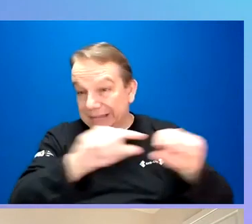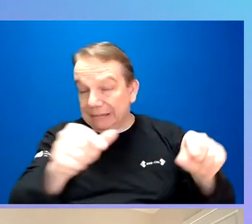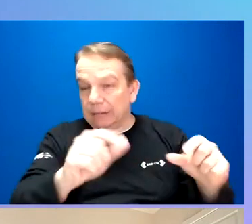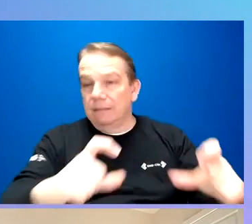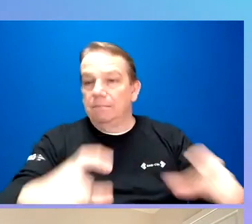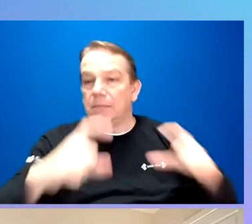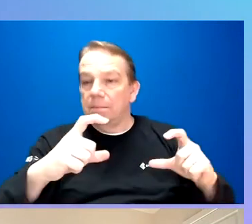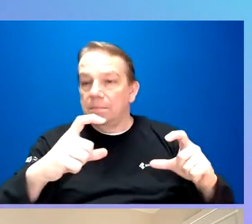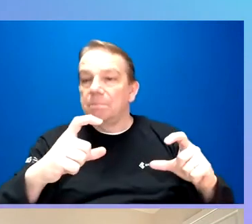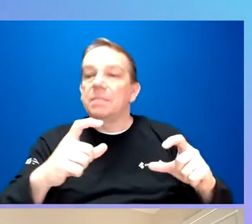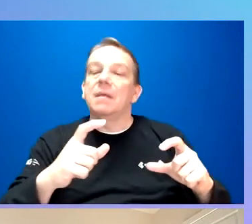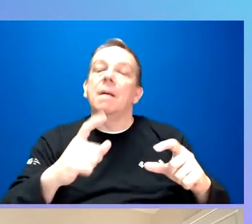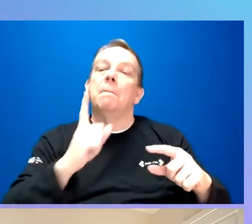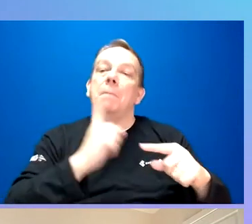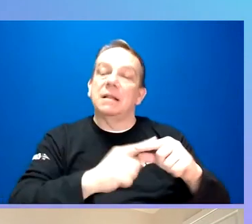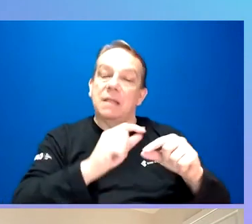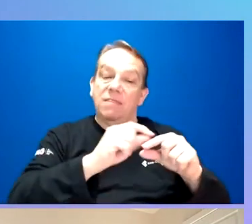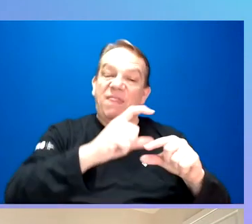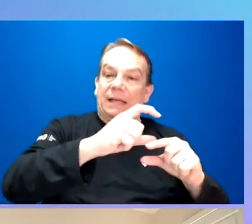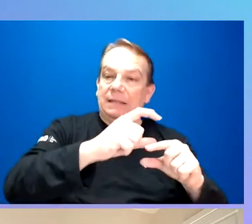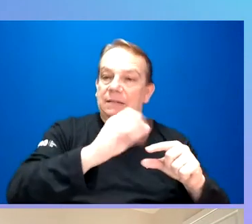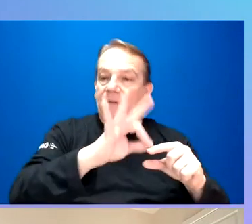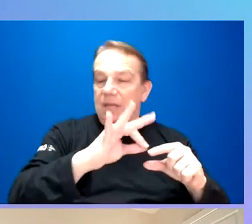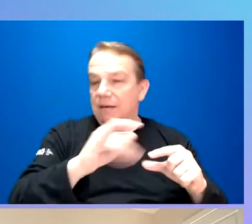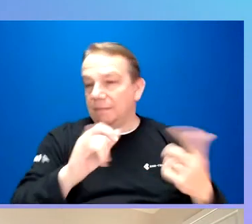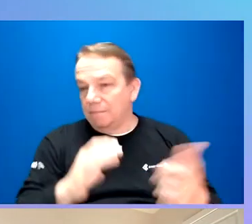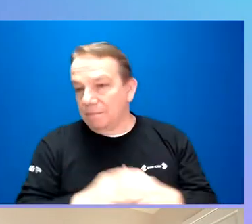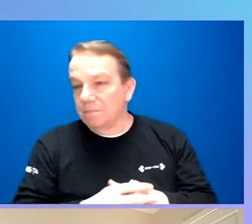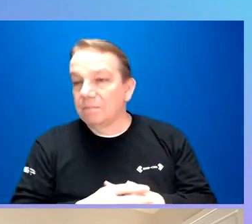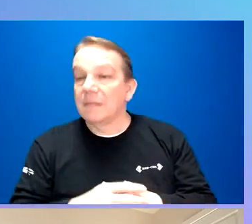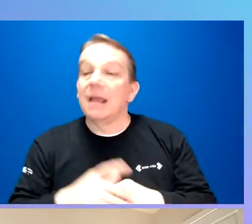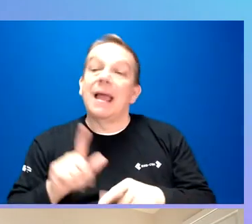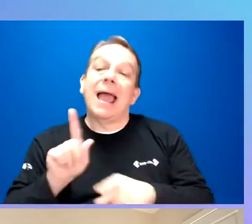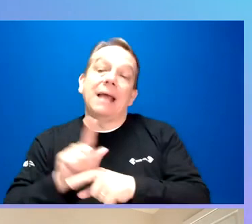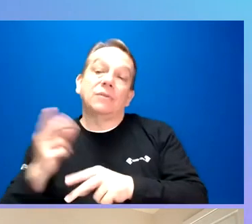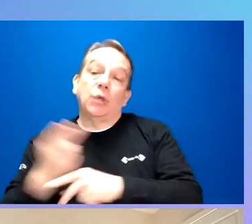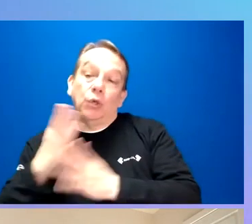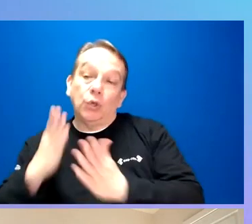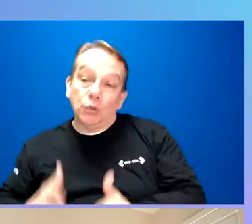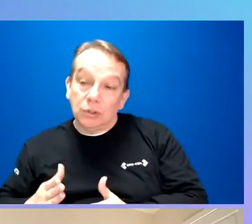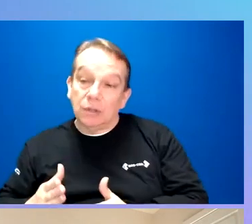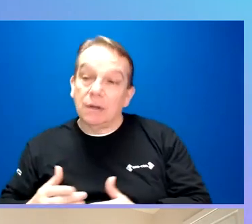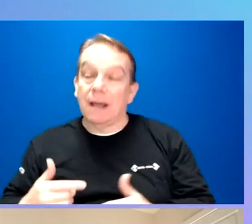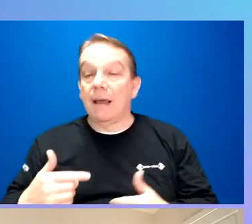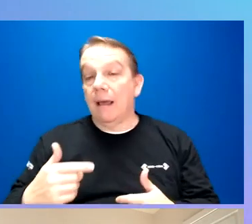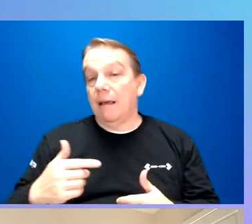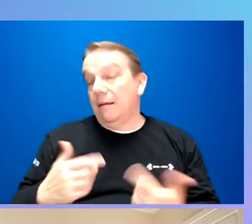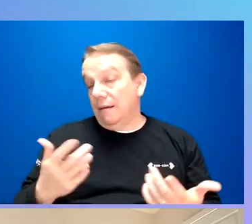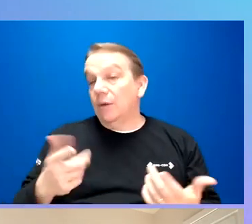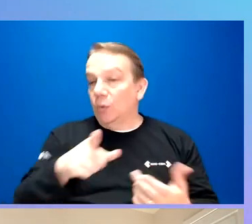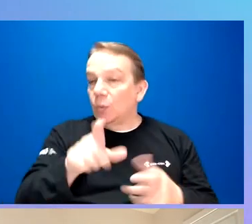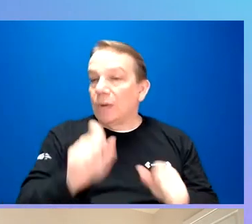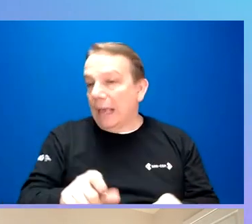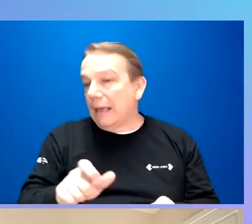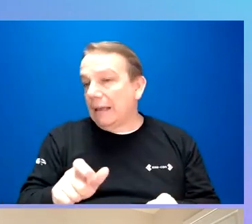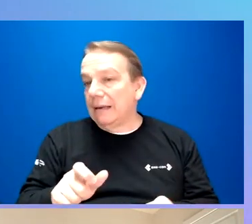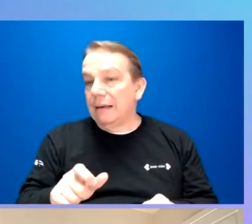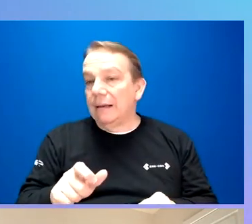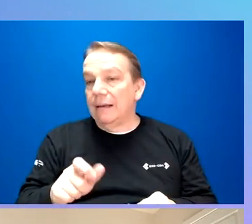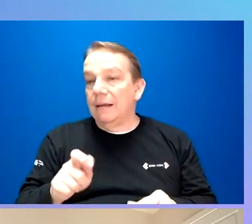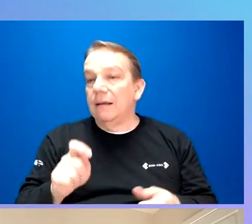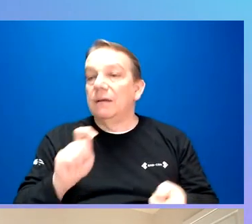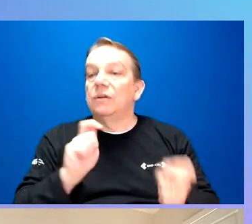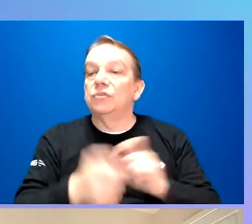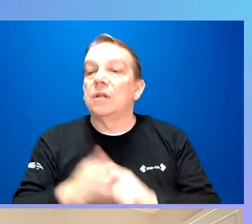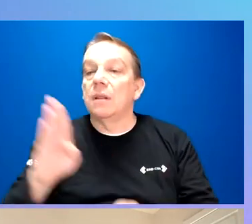the border of the focus. But at the same time, being an Android user, you can choose to make the